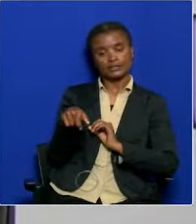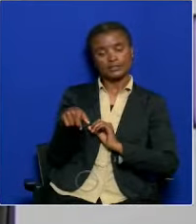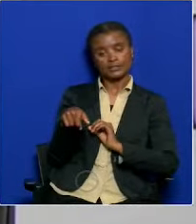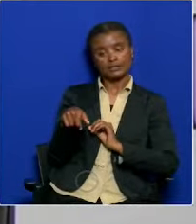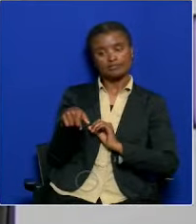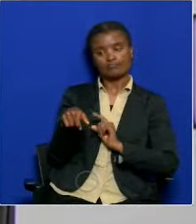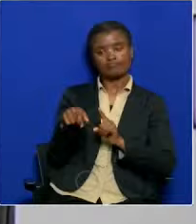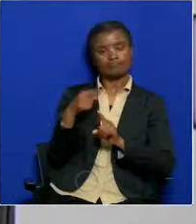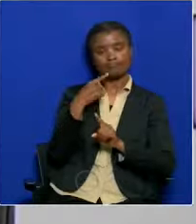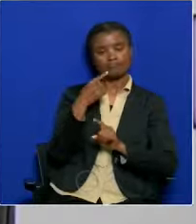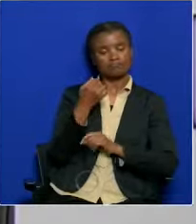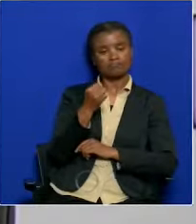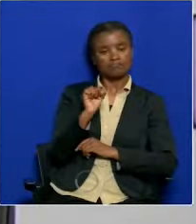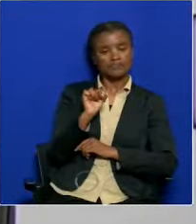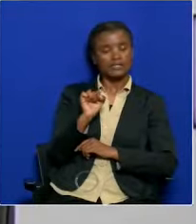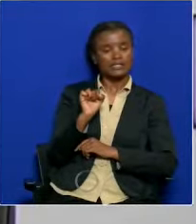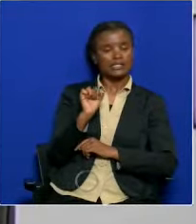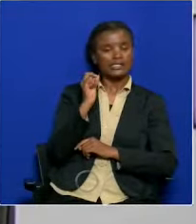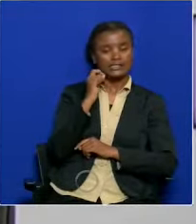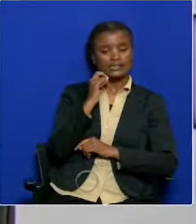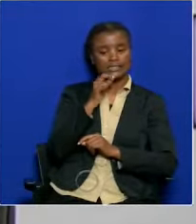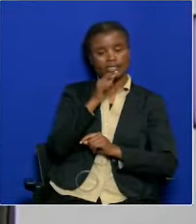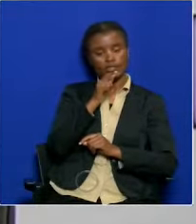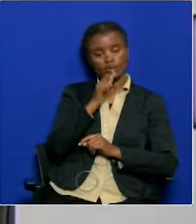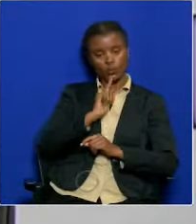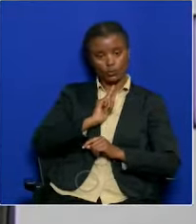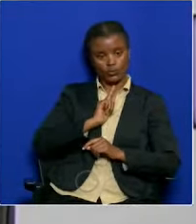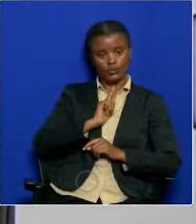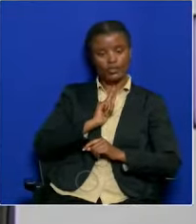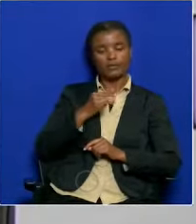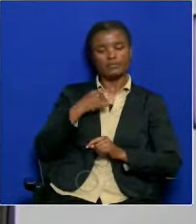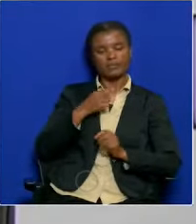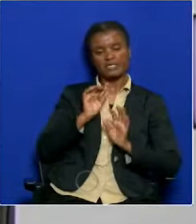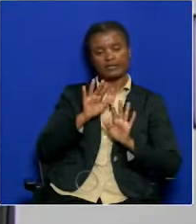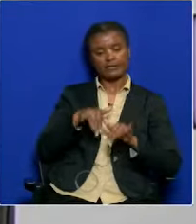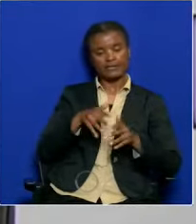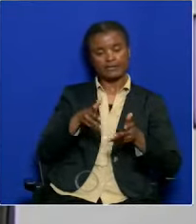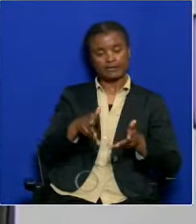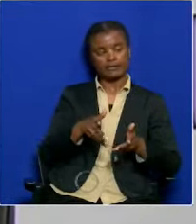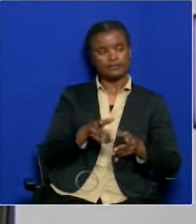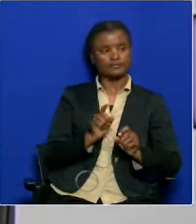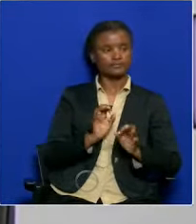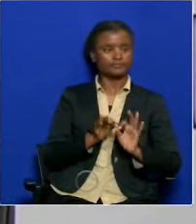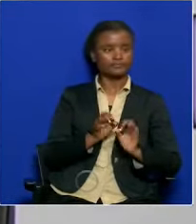what it was told to me, but I left it like that.